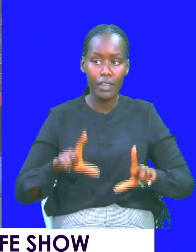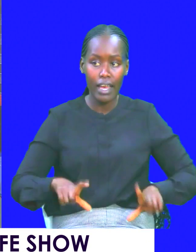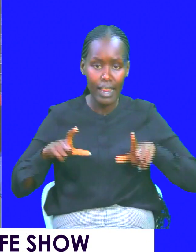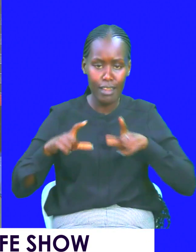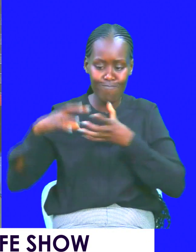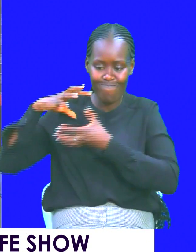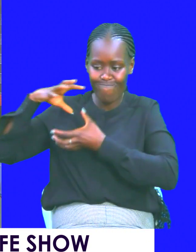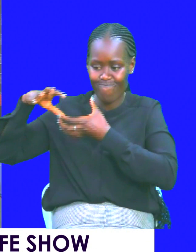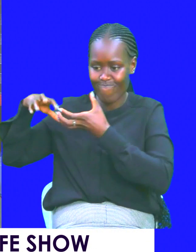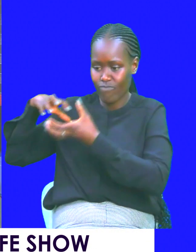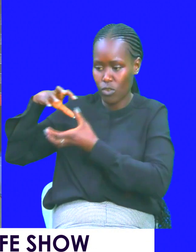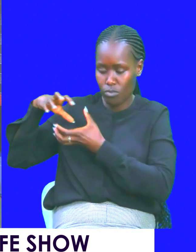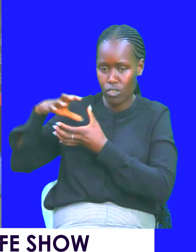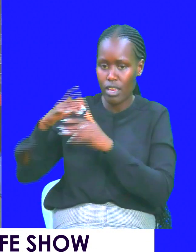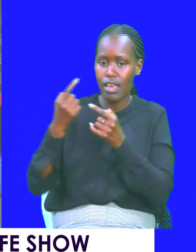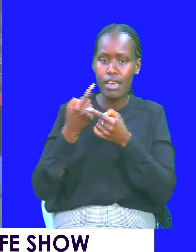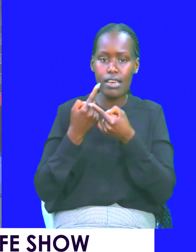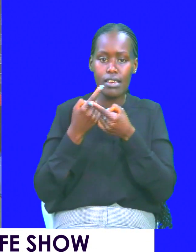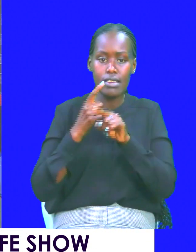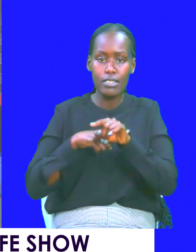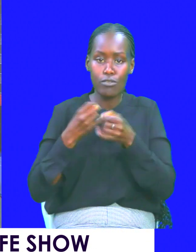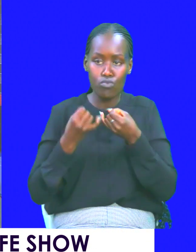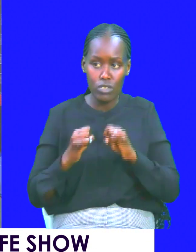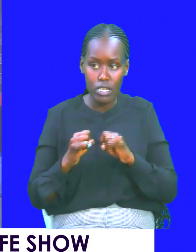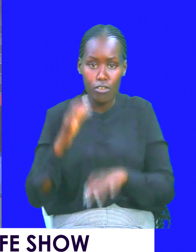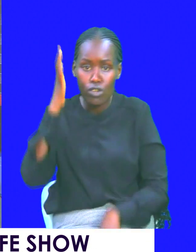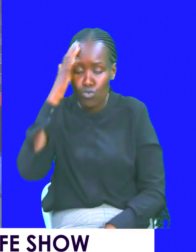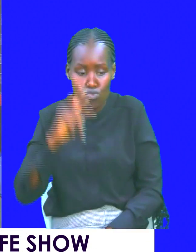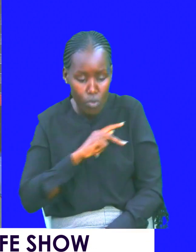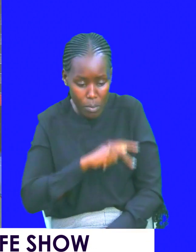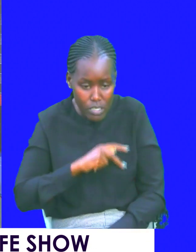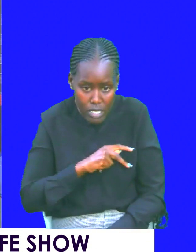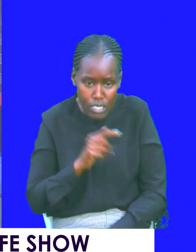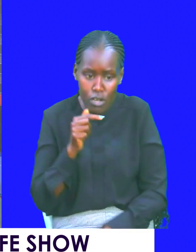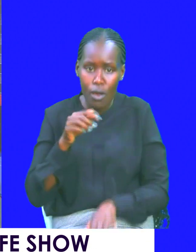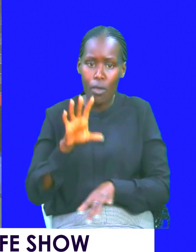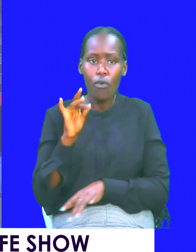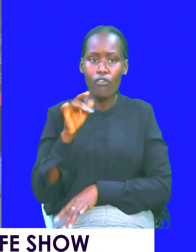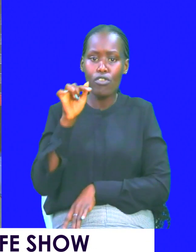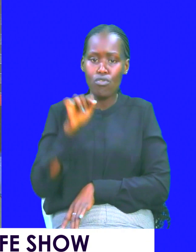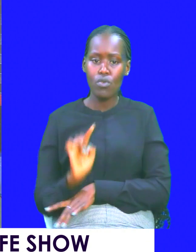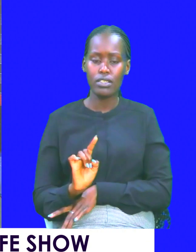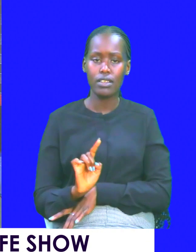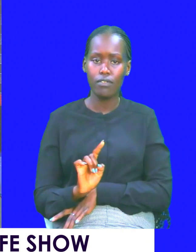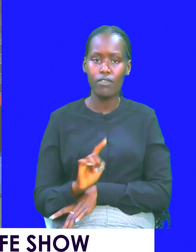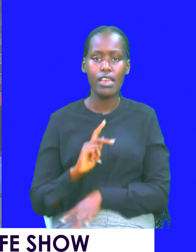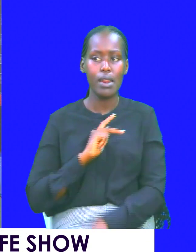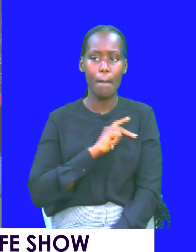confusion. When you're trying to gain your identity, you may find yourself in an identity